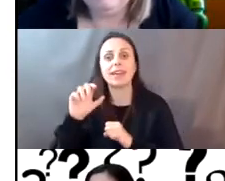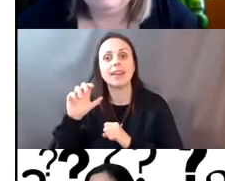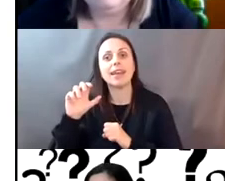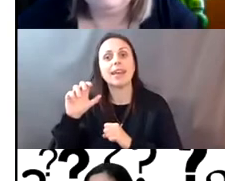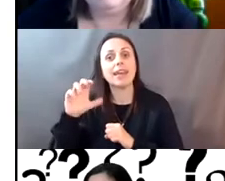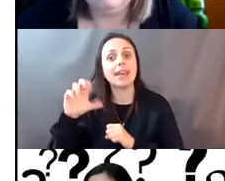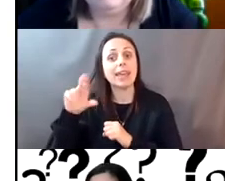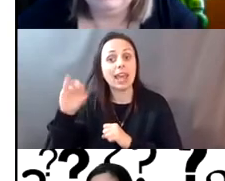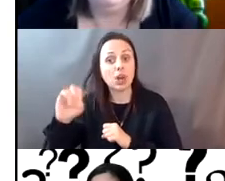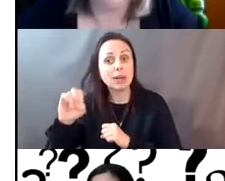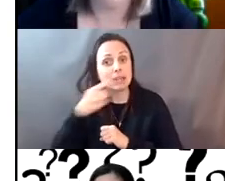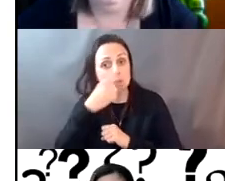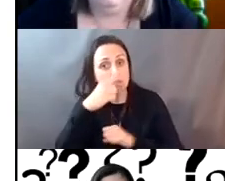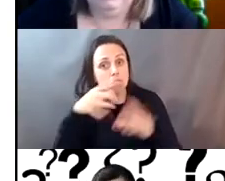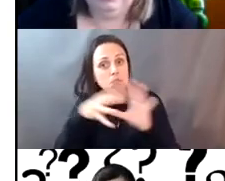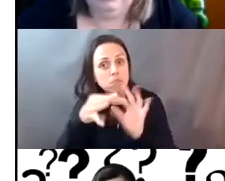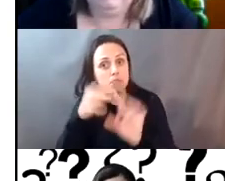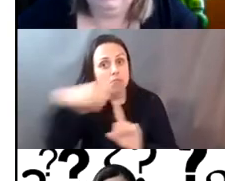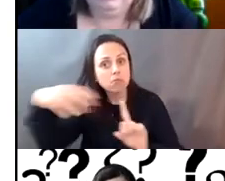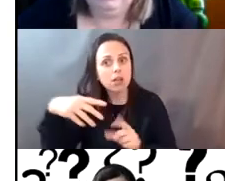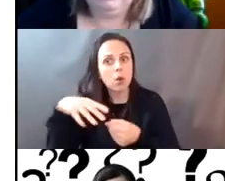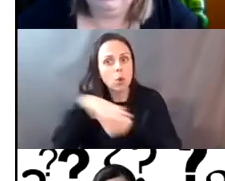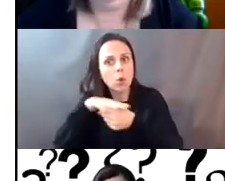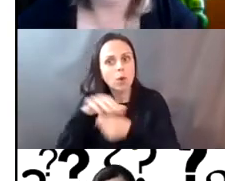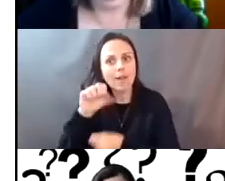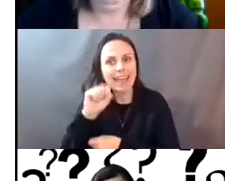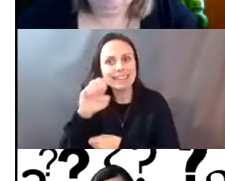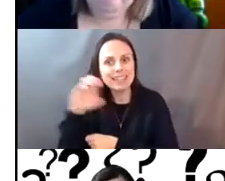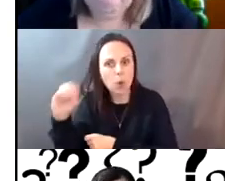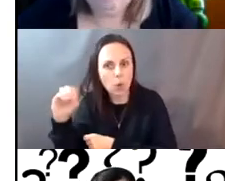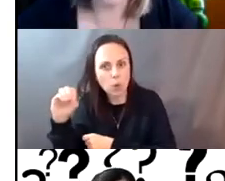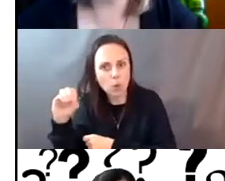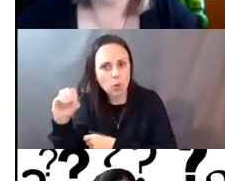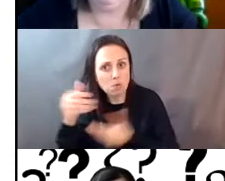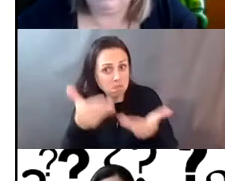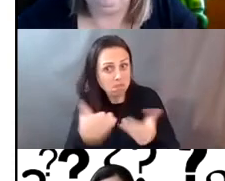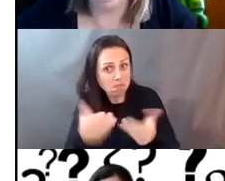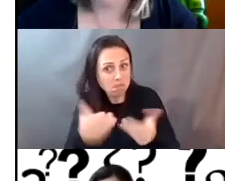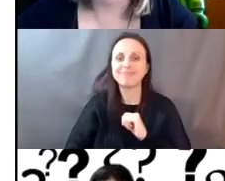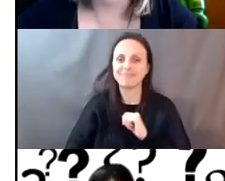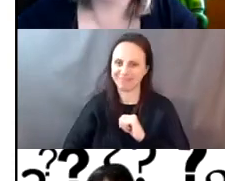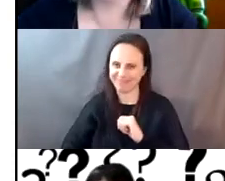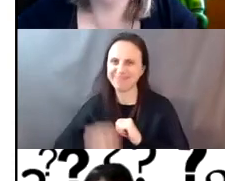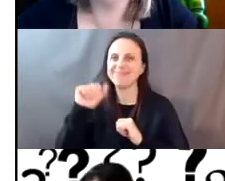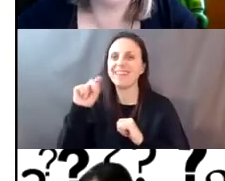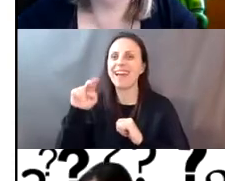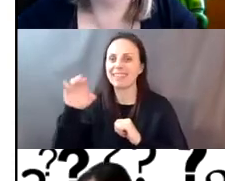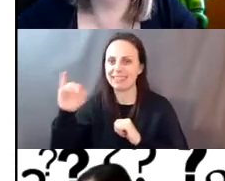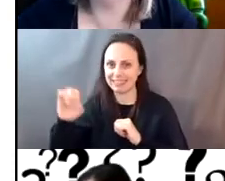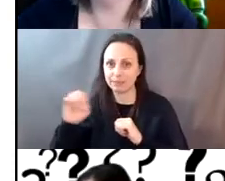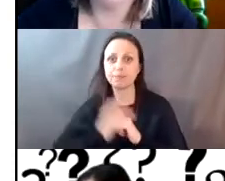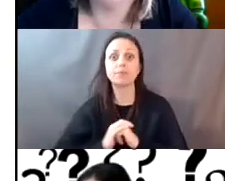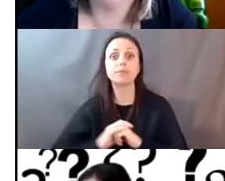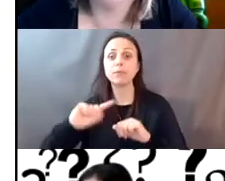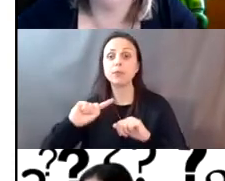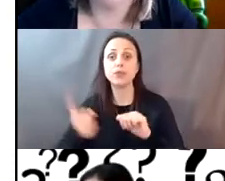that you talk more about some local SEO. Let's go there for a few minutes. Thanks. Okay. Well, the first thing